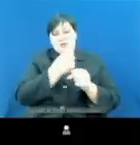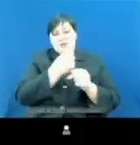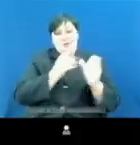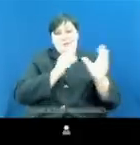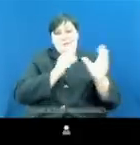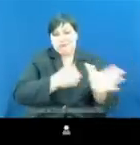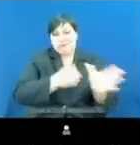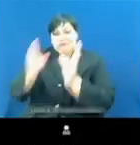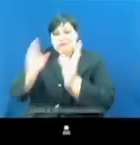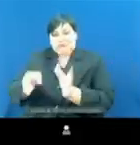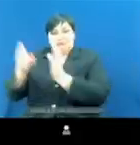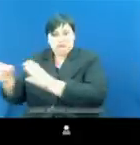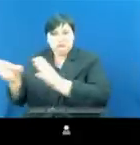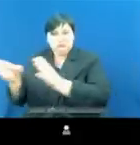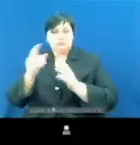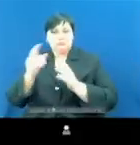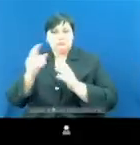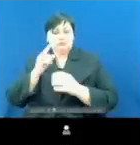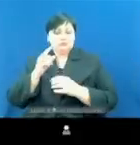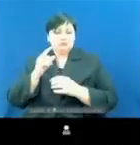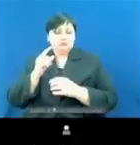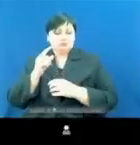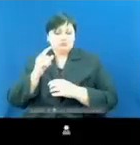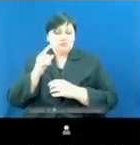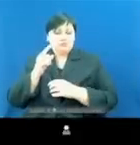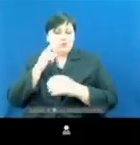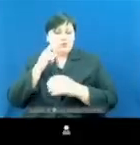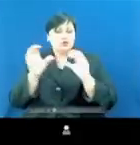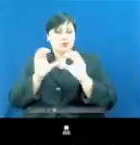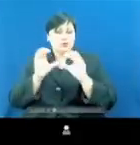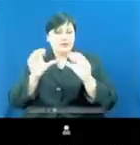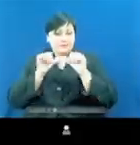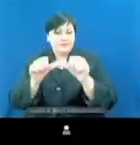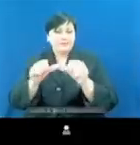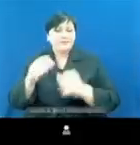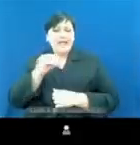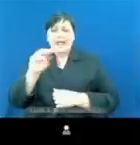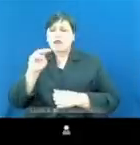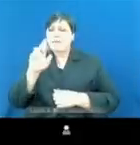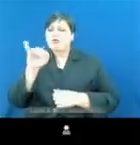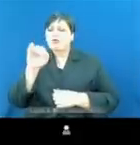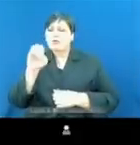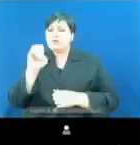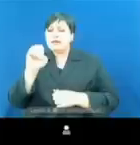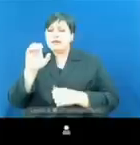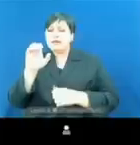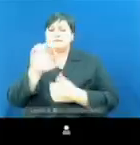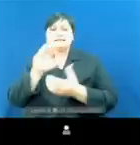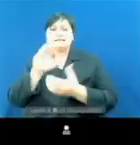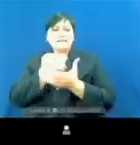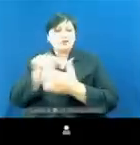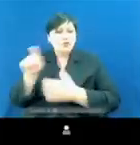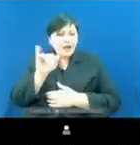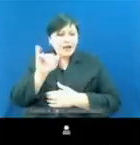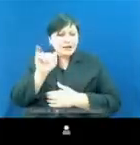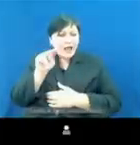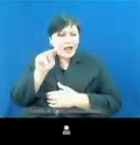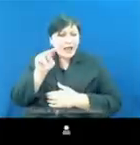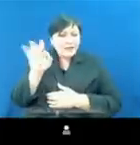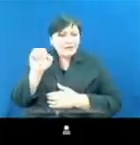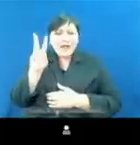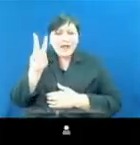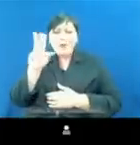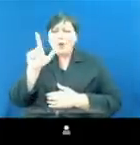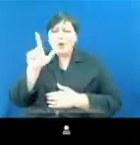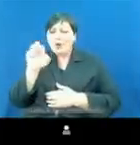Center, and I think Diane Fowler's on the list, I saw her name pop up for many years, provided